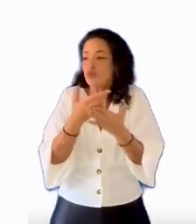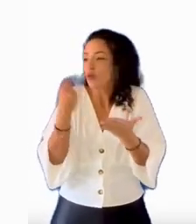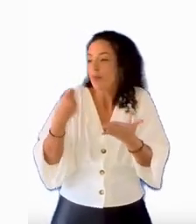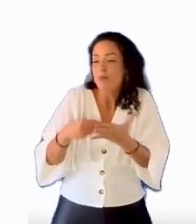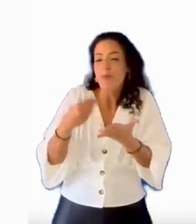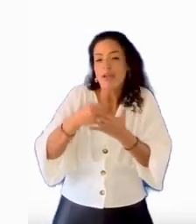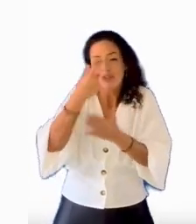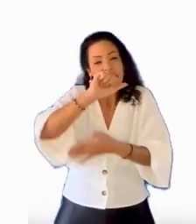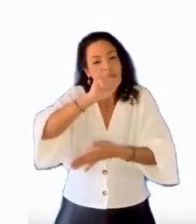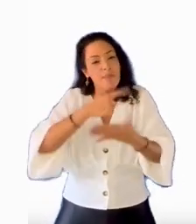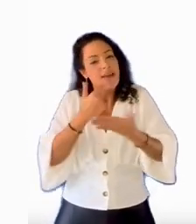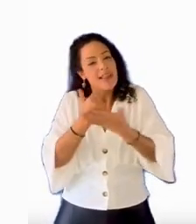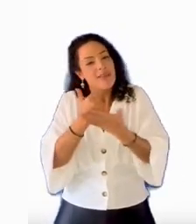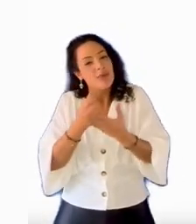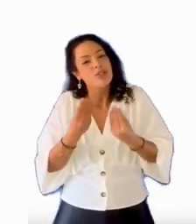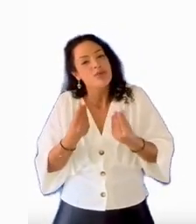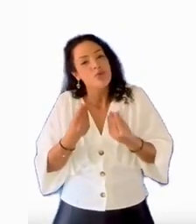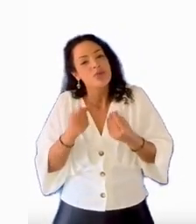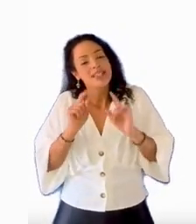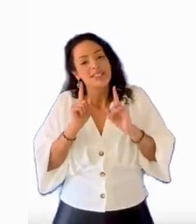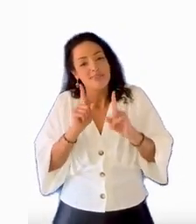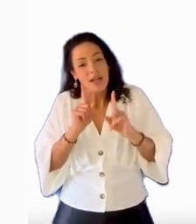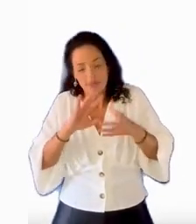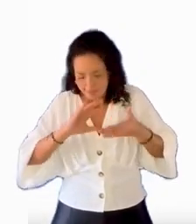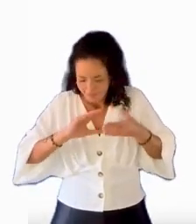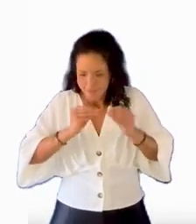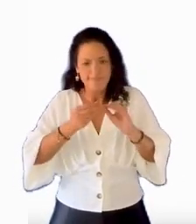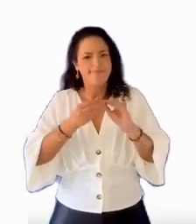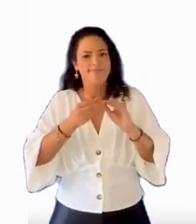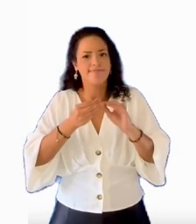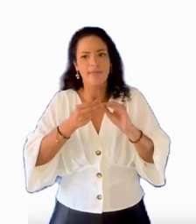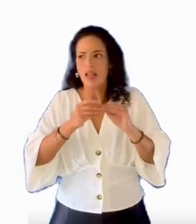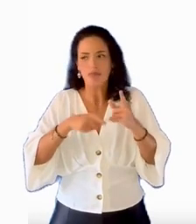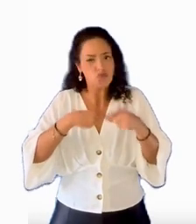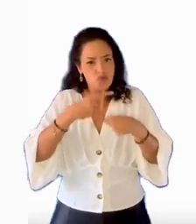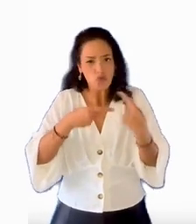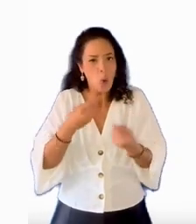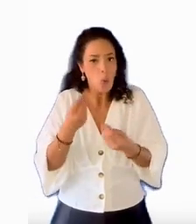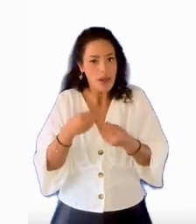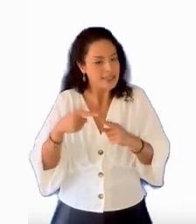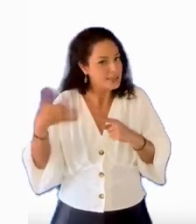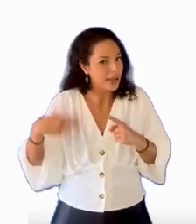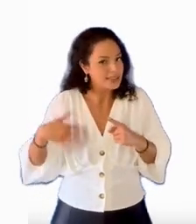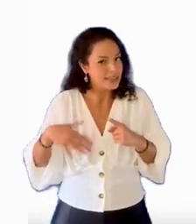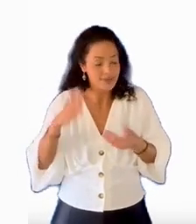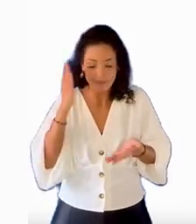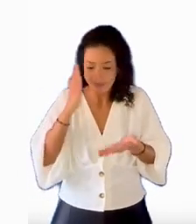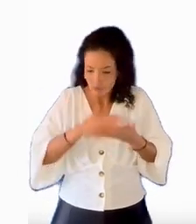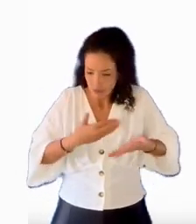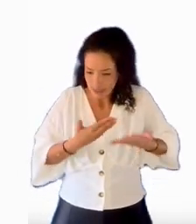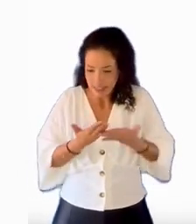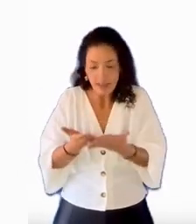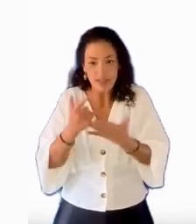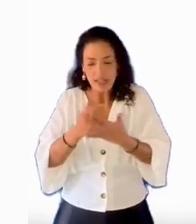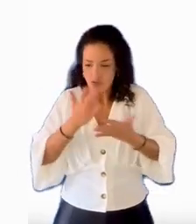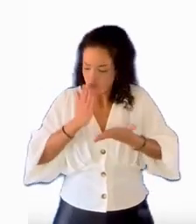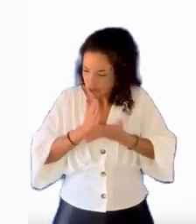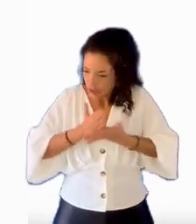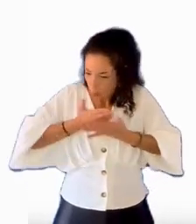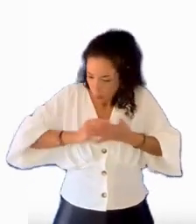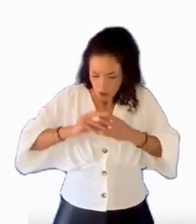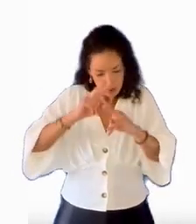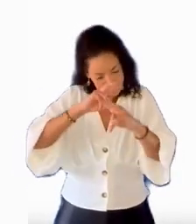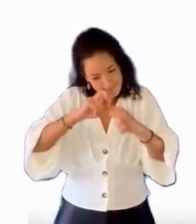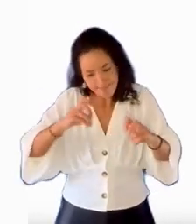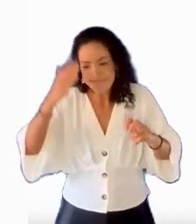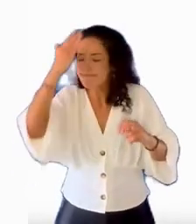to purchase therapeutic resources. However, creativity does not always cost, and the real gift that is offered is the willingness to explore,